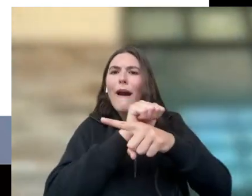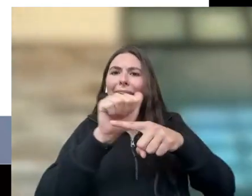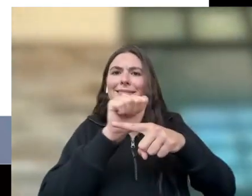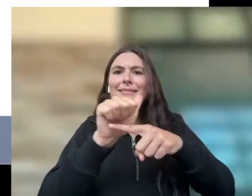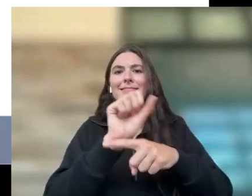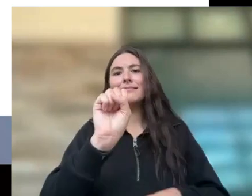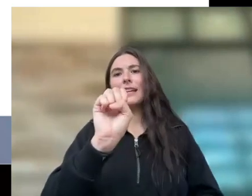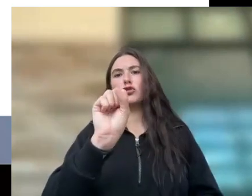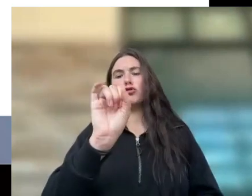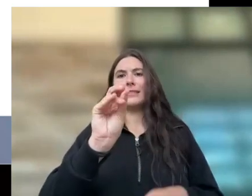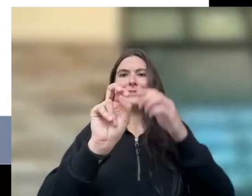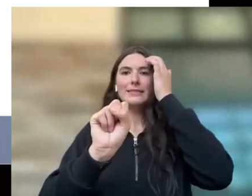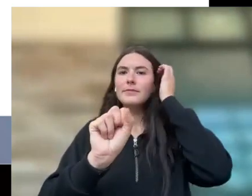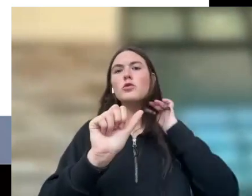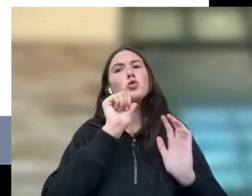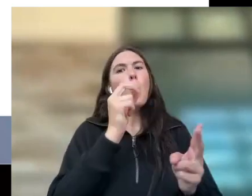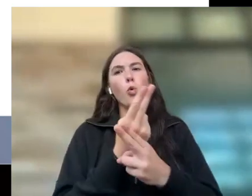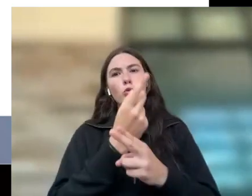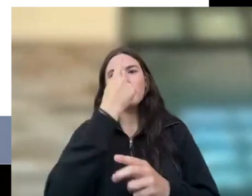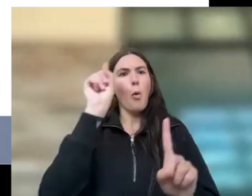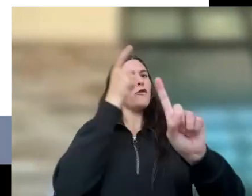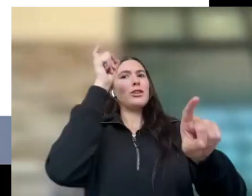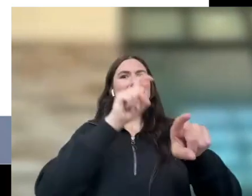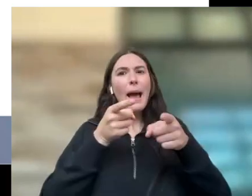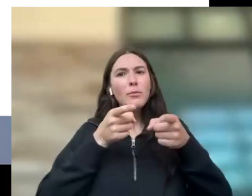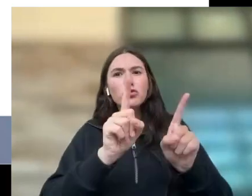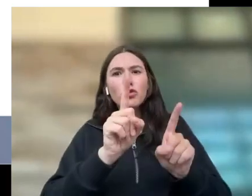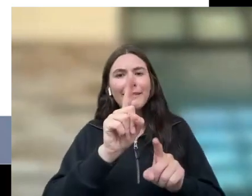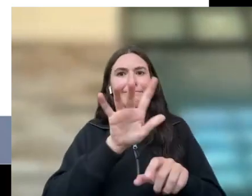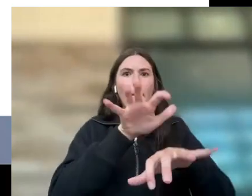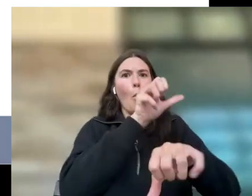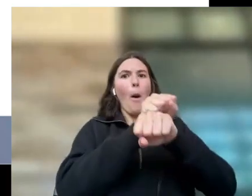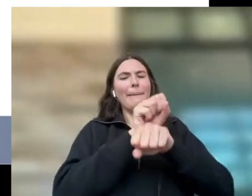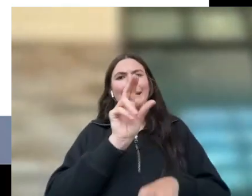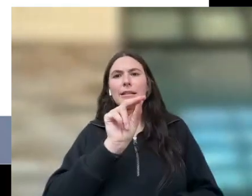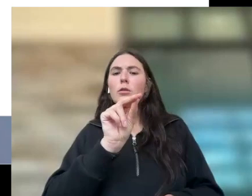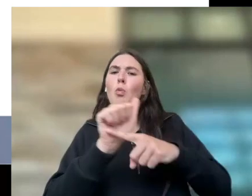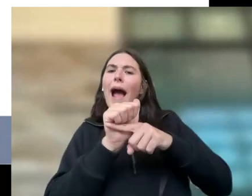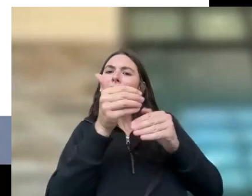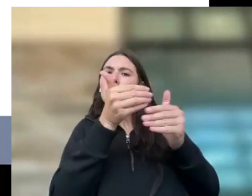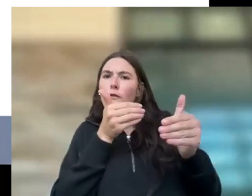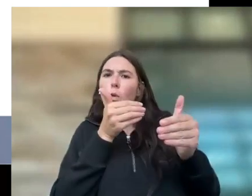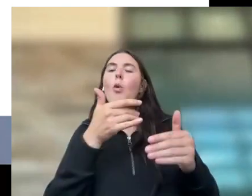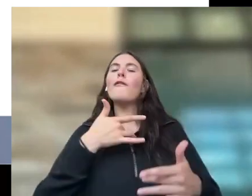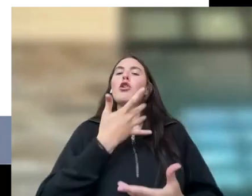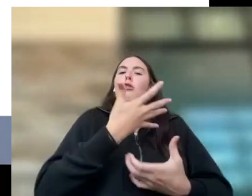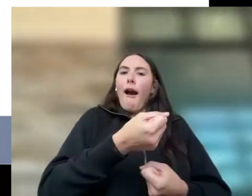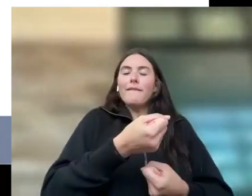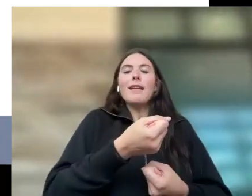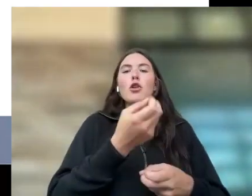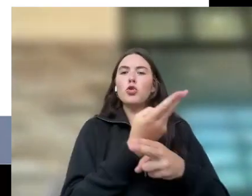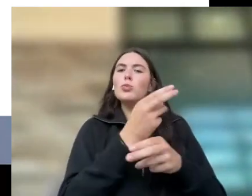them for the very first time during an actual assignment so that you feel more confident when you go to the assignment. Keep strengthening your